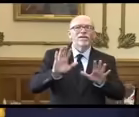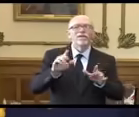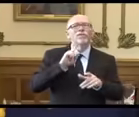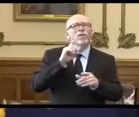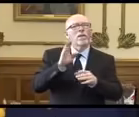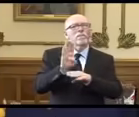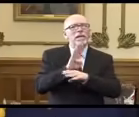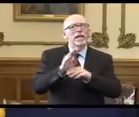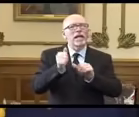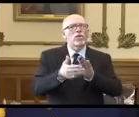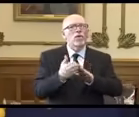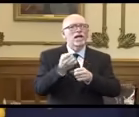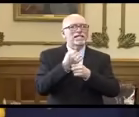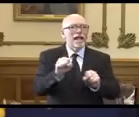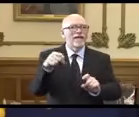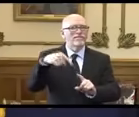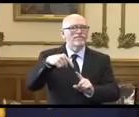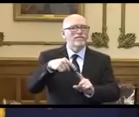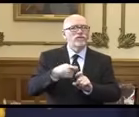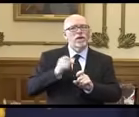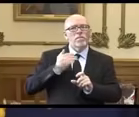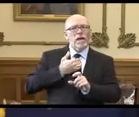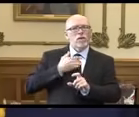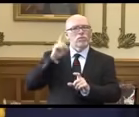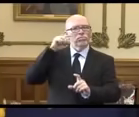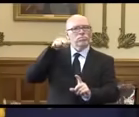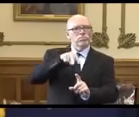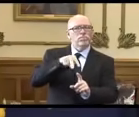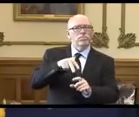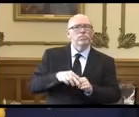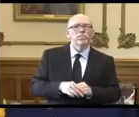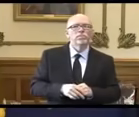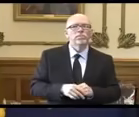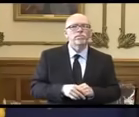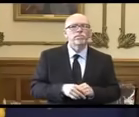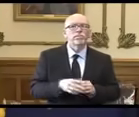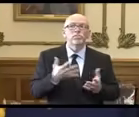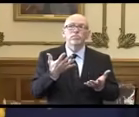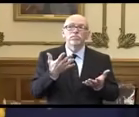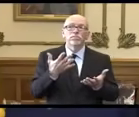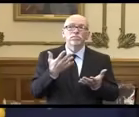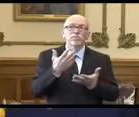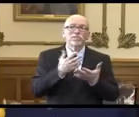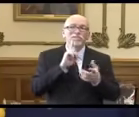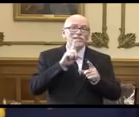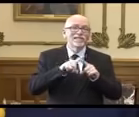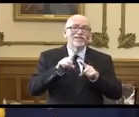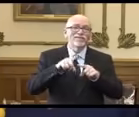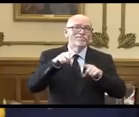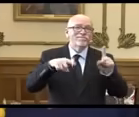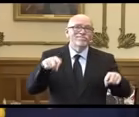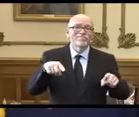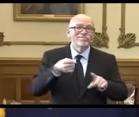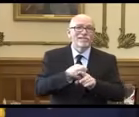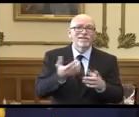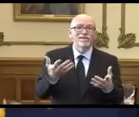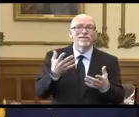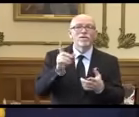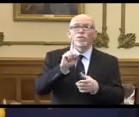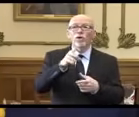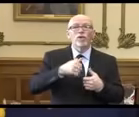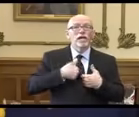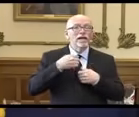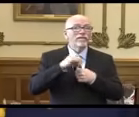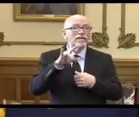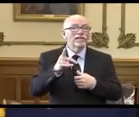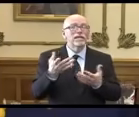safe way from a state perspective. And that, you know, various things factor into that. Where you are in the state of Indiana, the